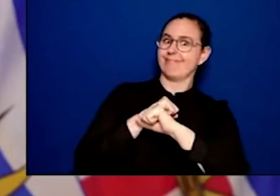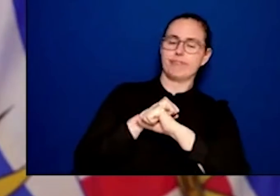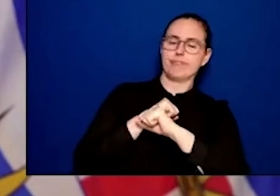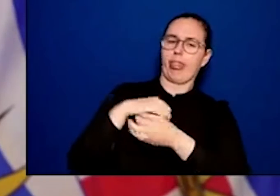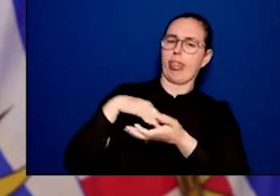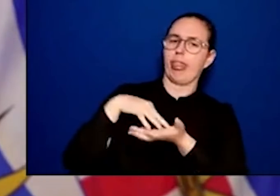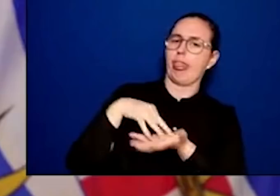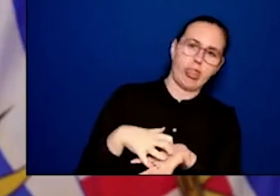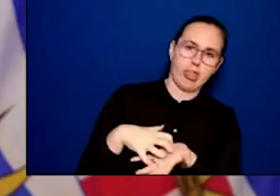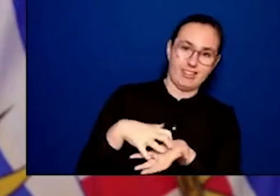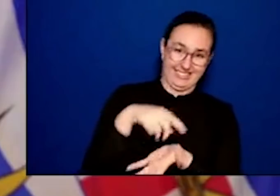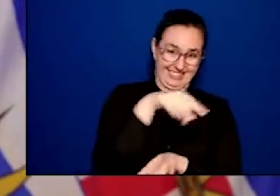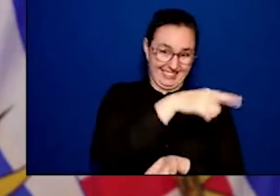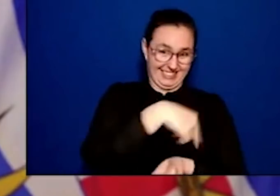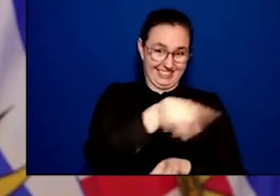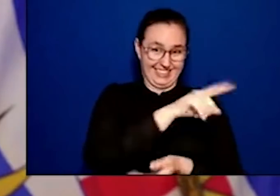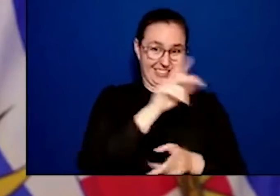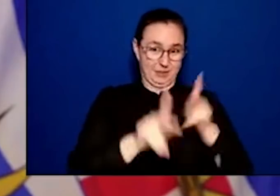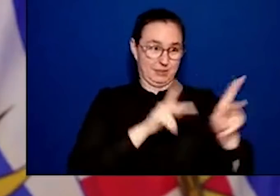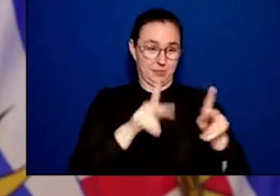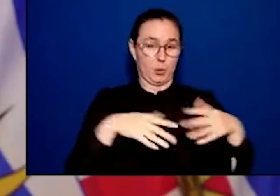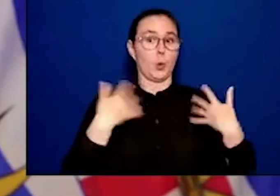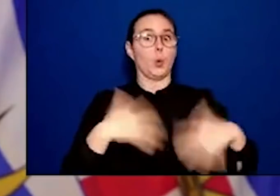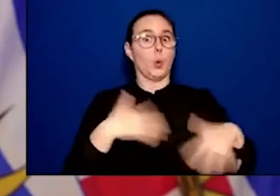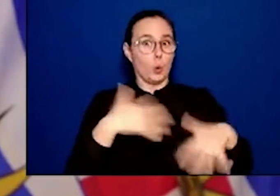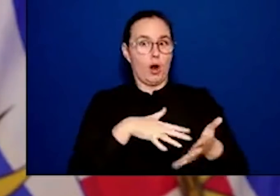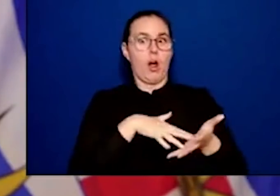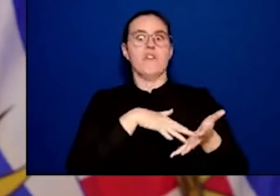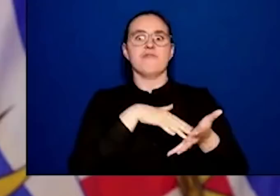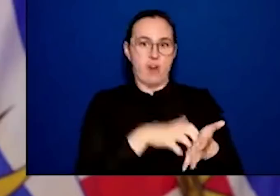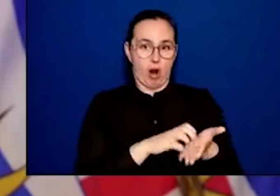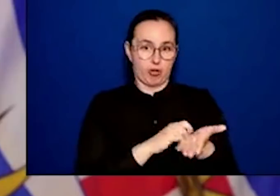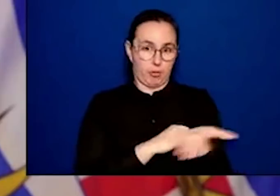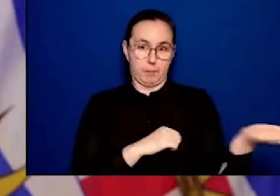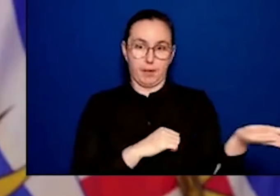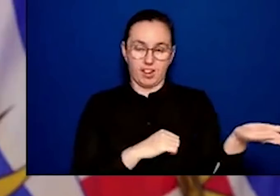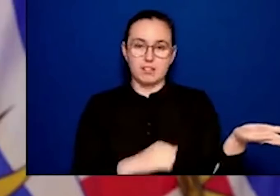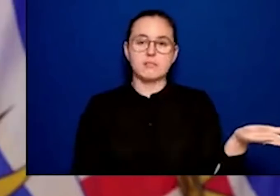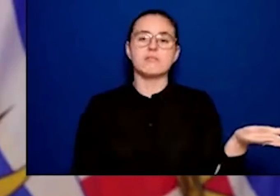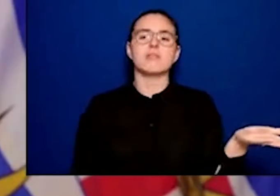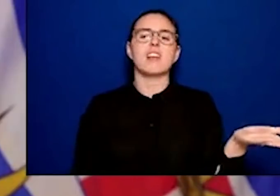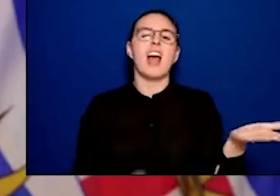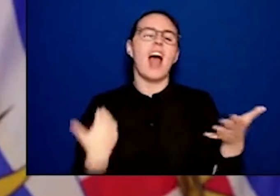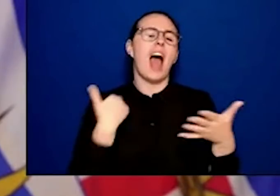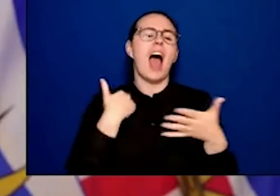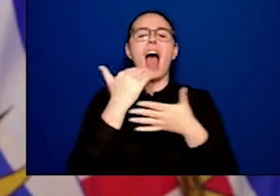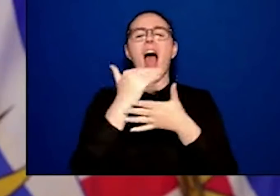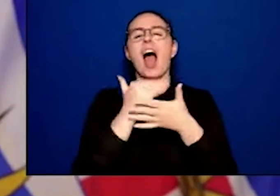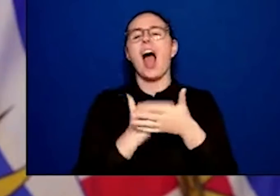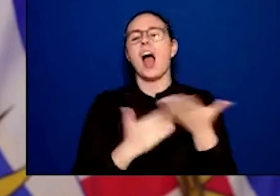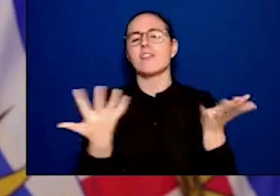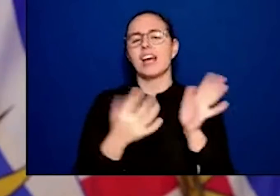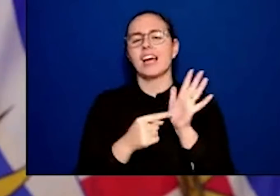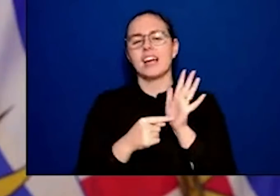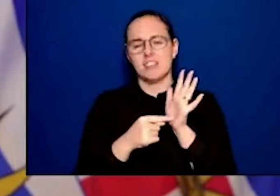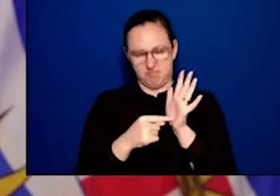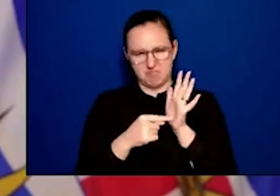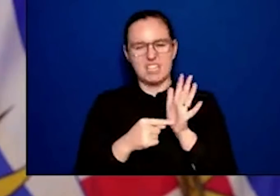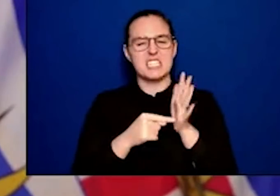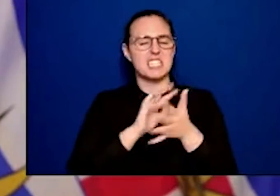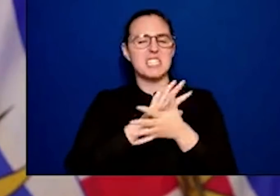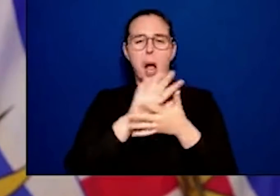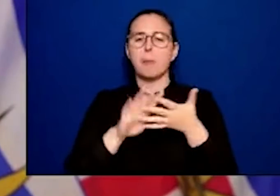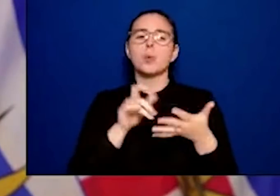is there's a number of people, as we know, who are in that group who were prioritized to receive vaccines